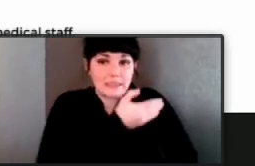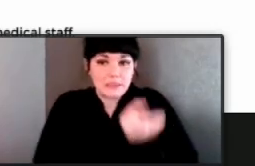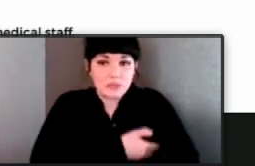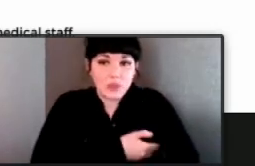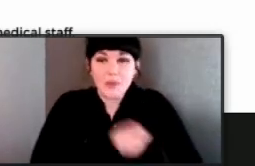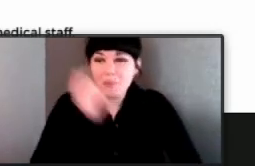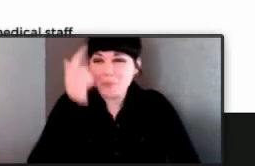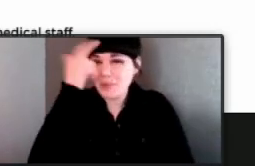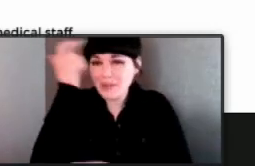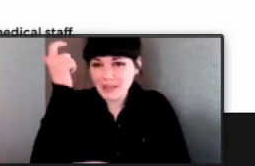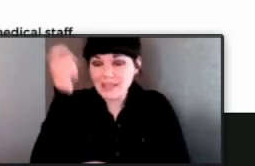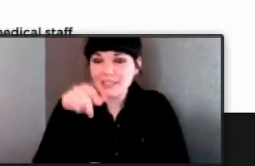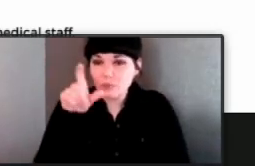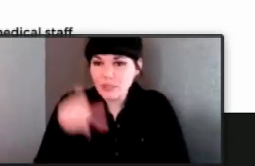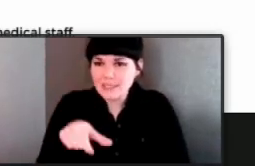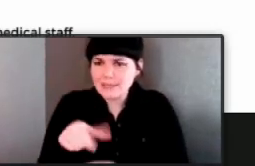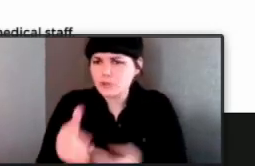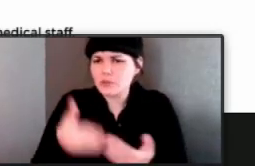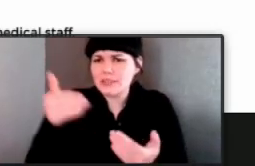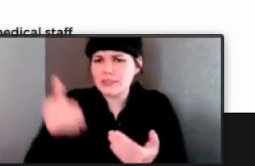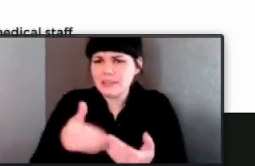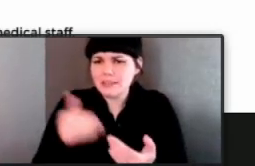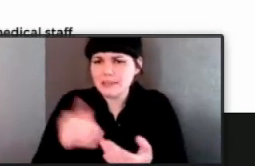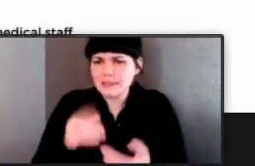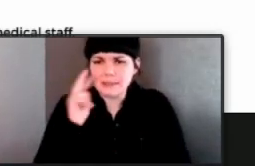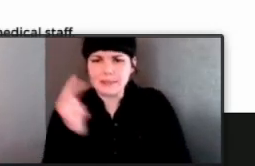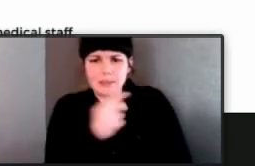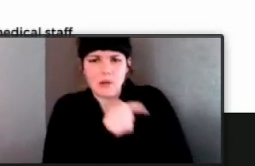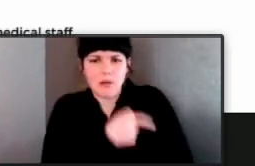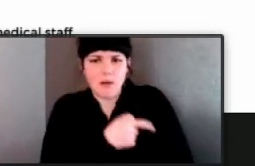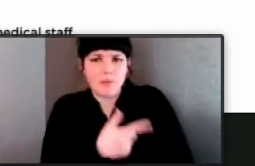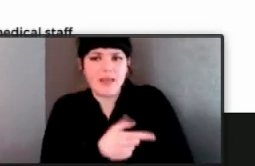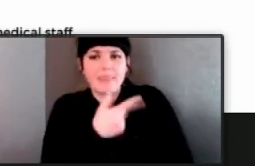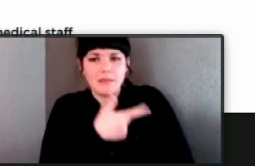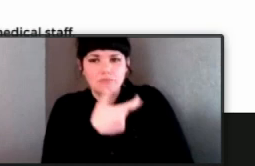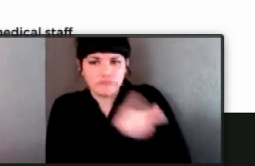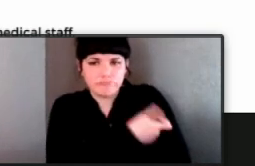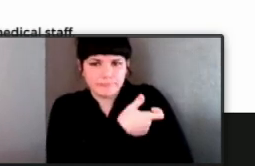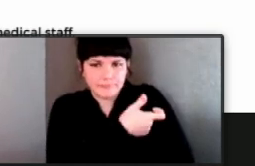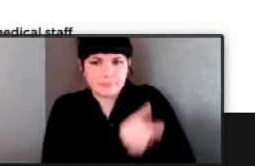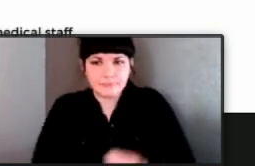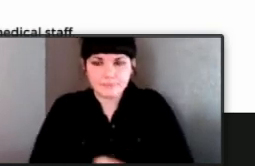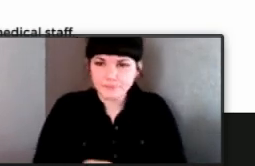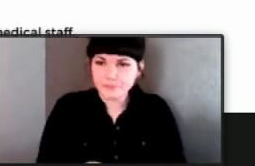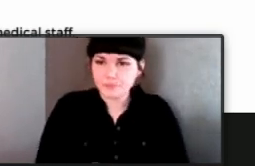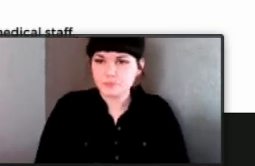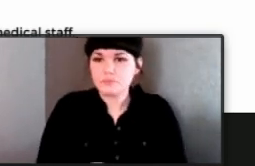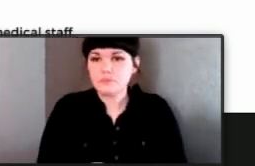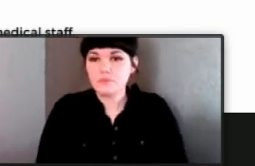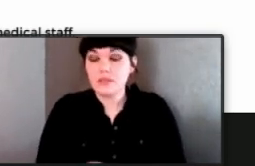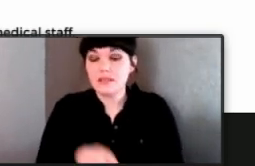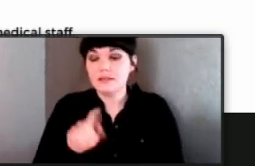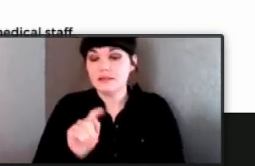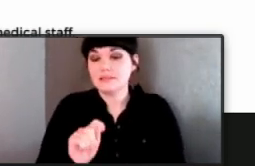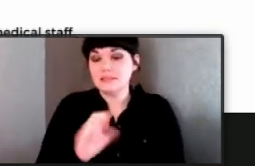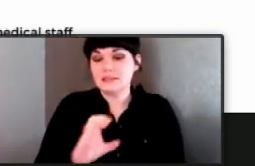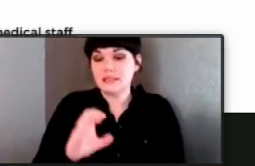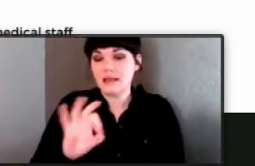access to the arm, which is where the vaccine will be given. And then also note that the TCF Center is having